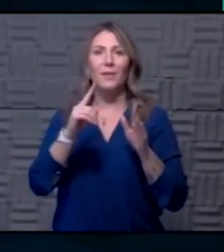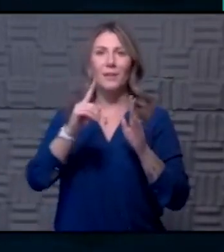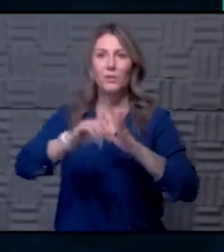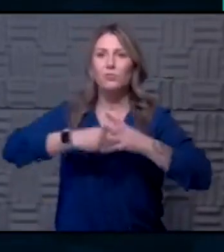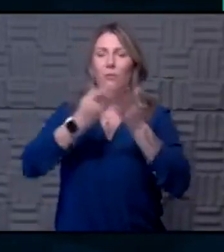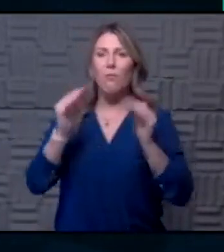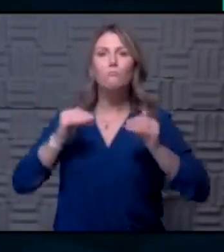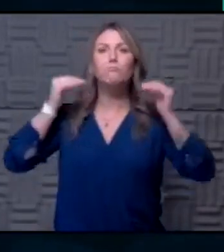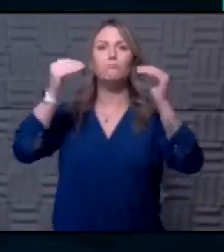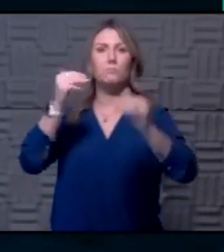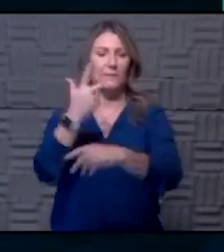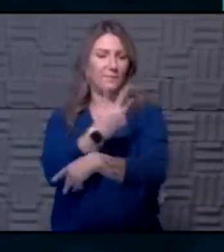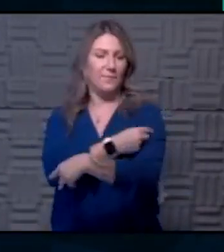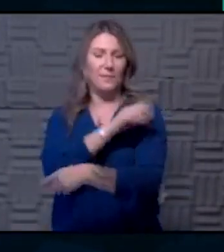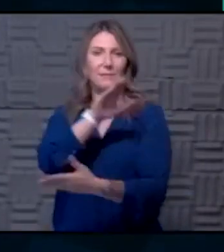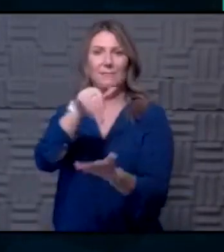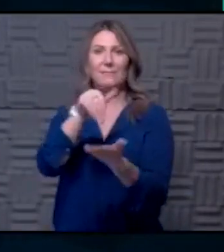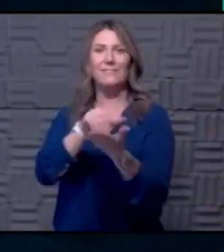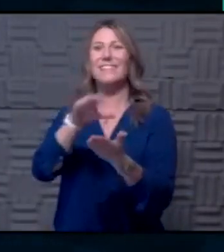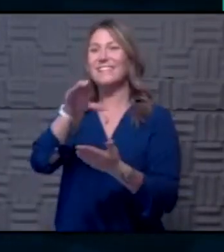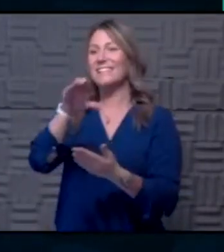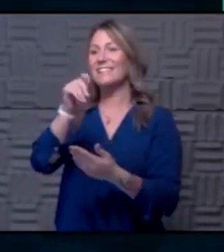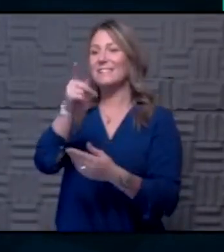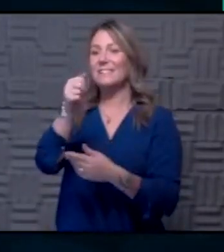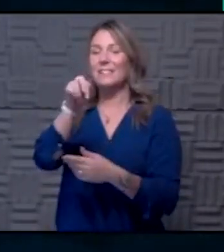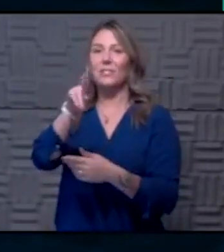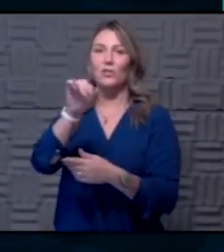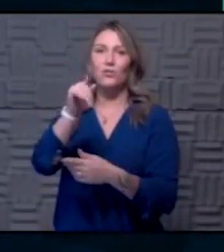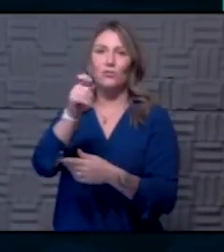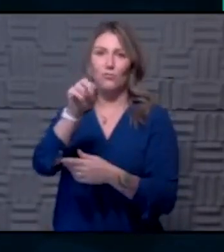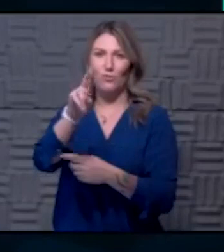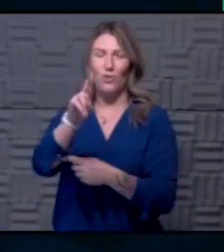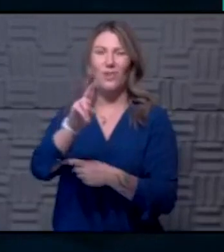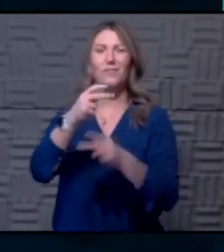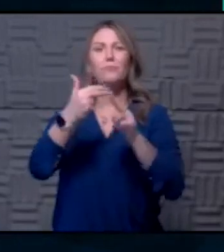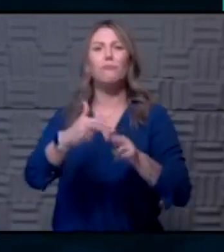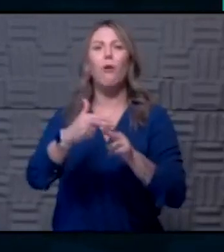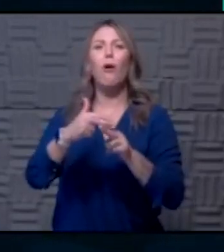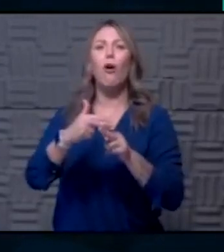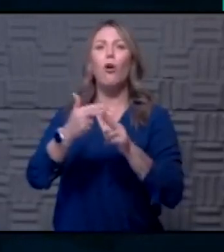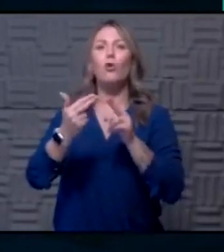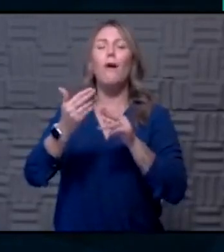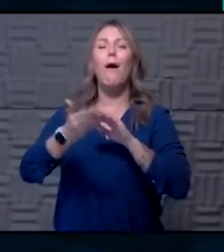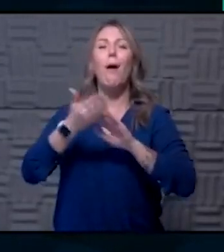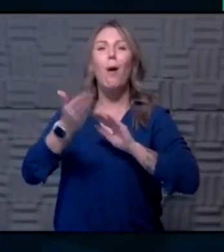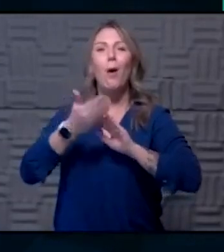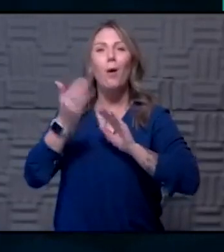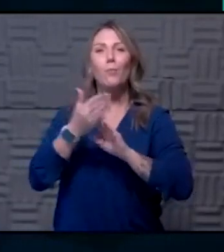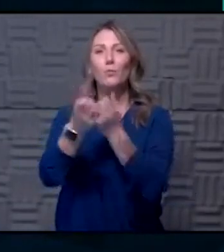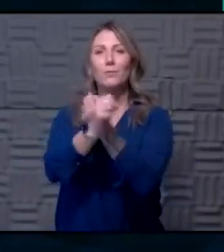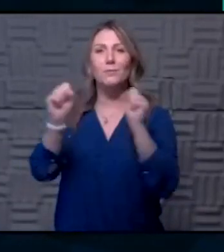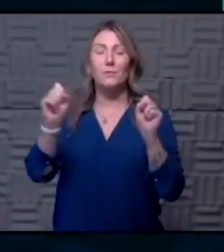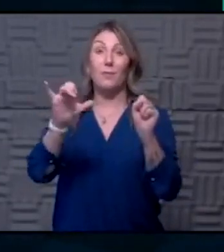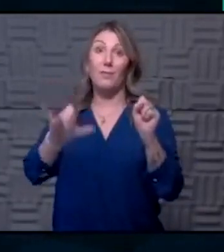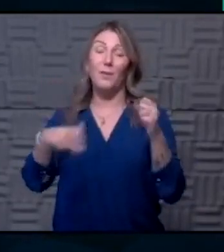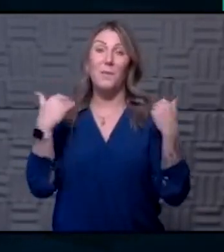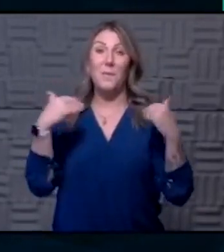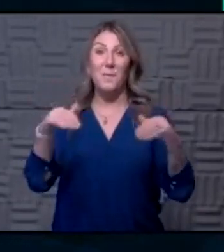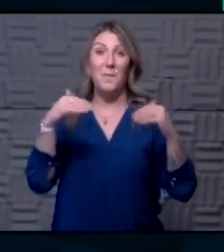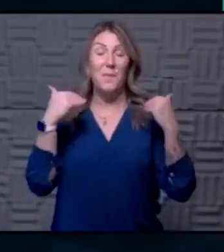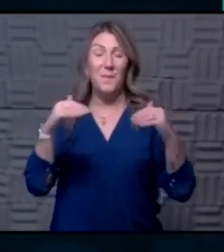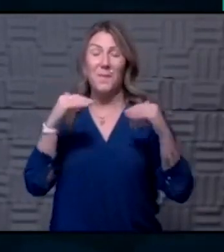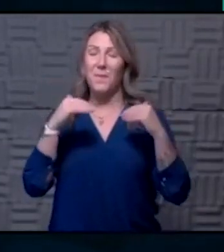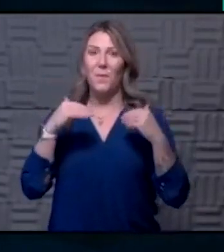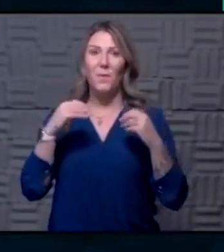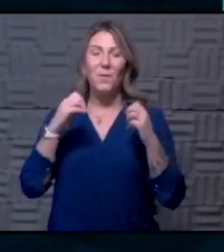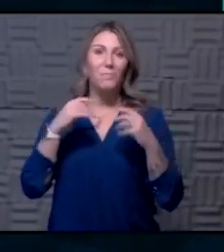vaccination center at Cerner called Operation Safe. And that's been really an uplifting success story